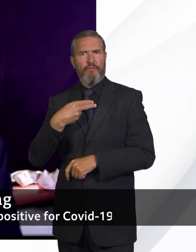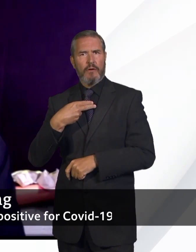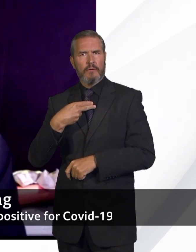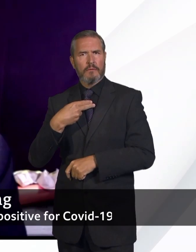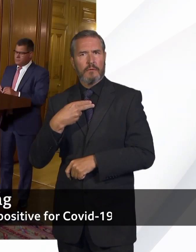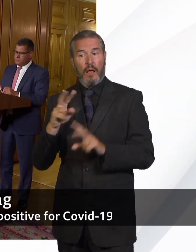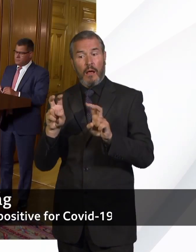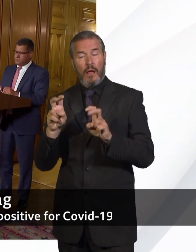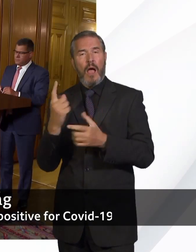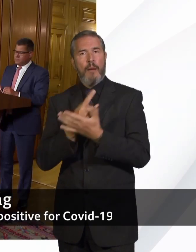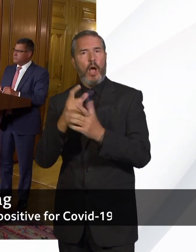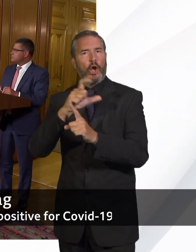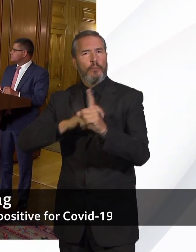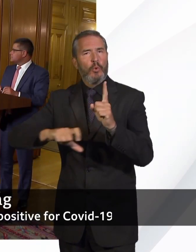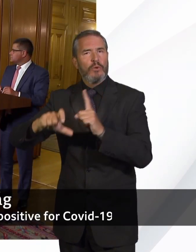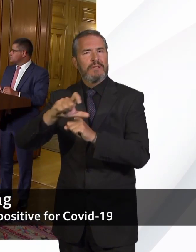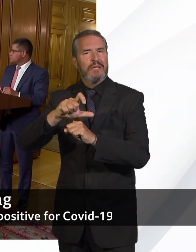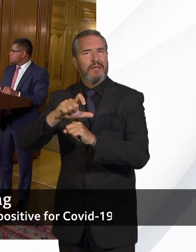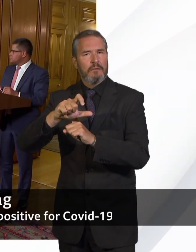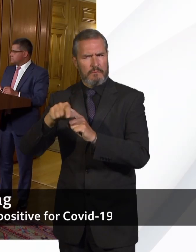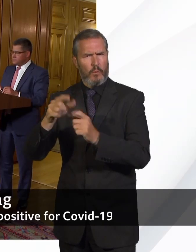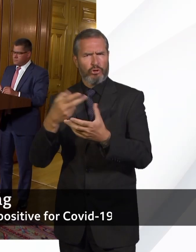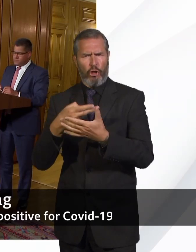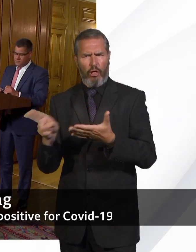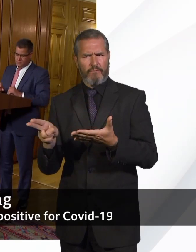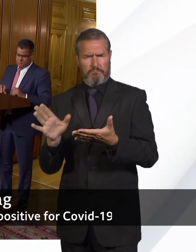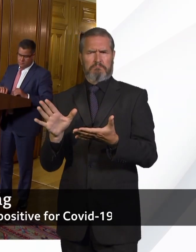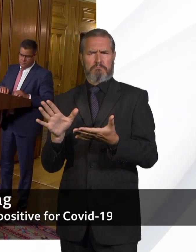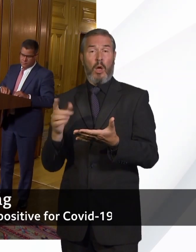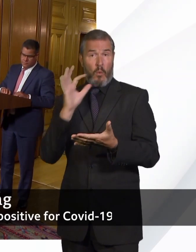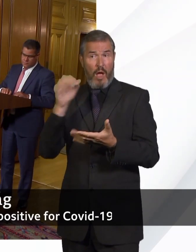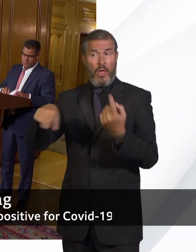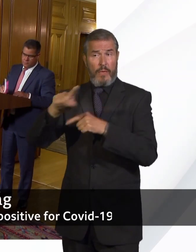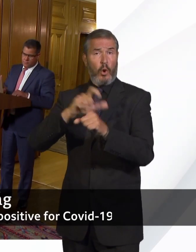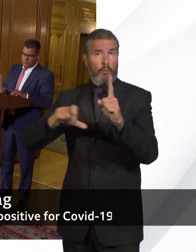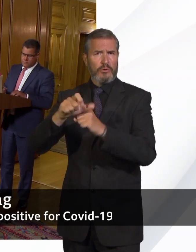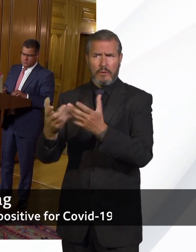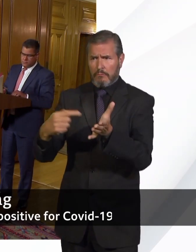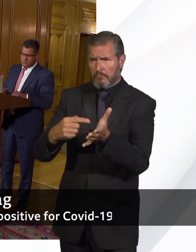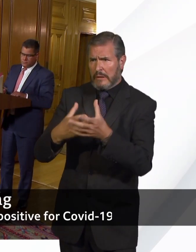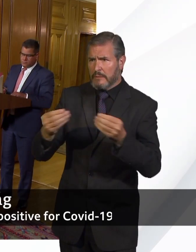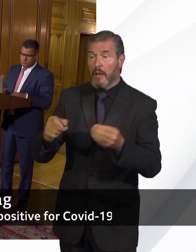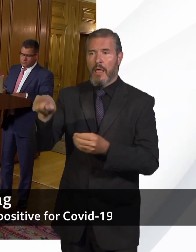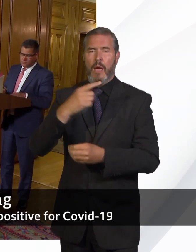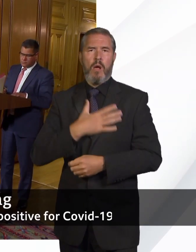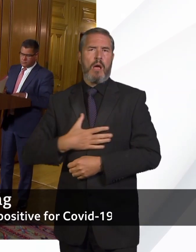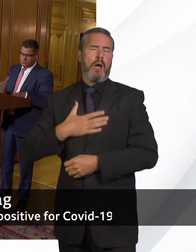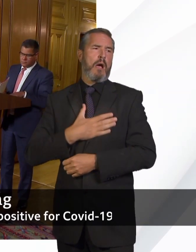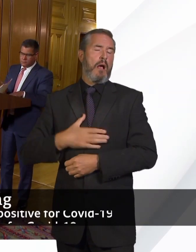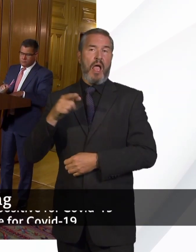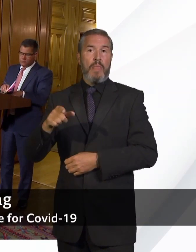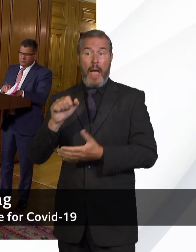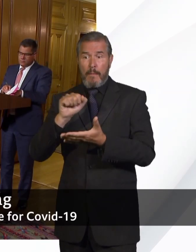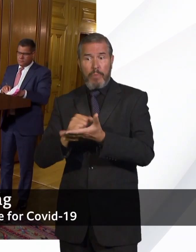engagement section, which had thousands of contributions. And we've spoken to some of those contributors who are actually dismayed that it hasn't